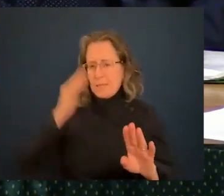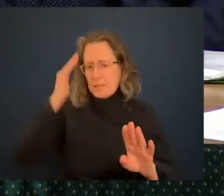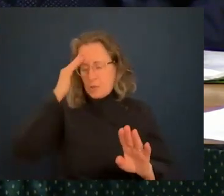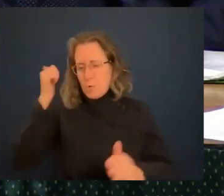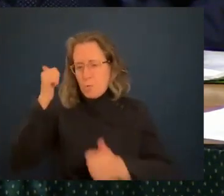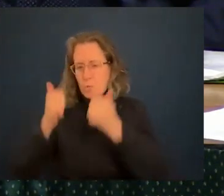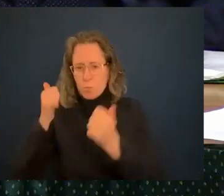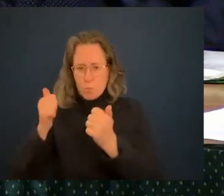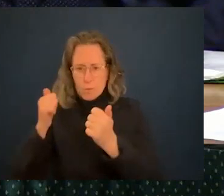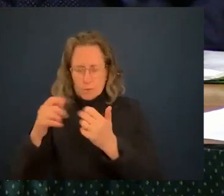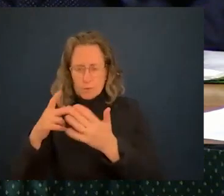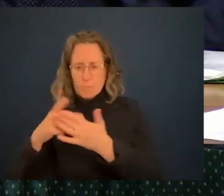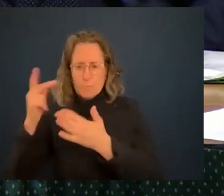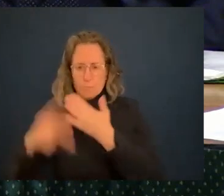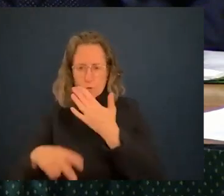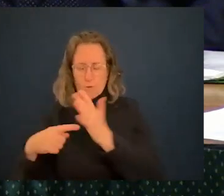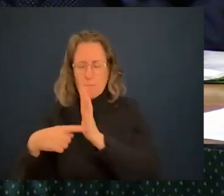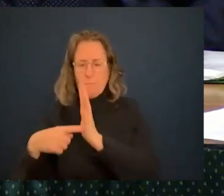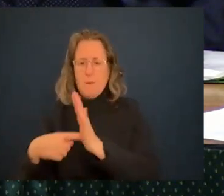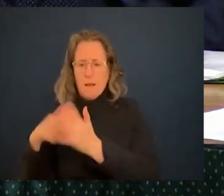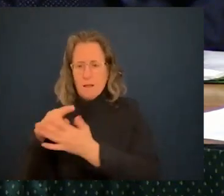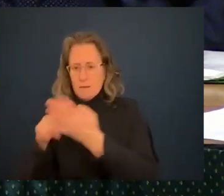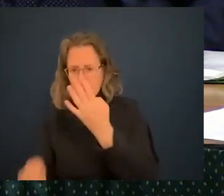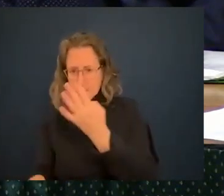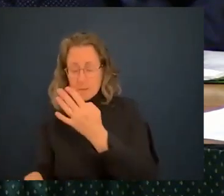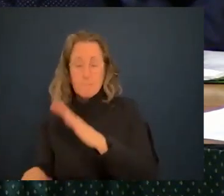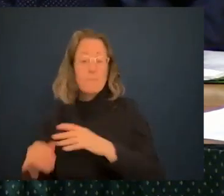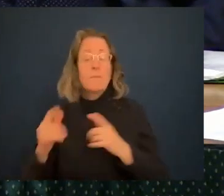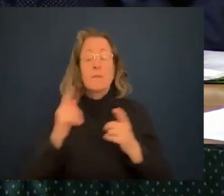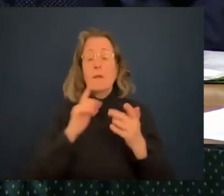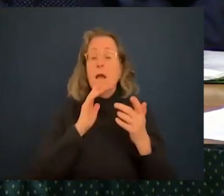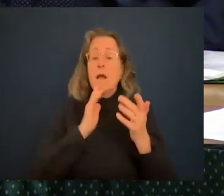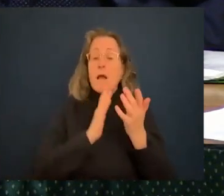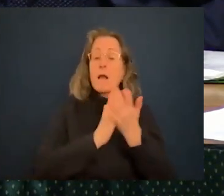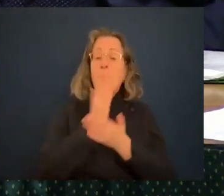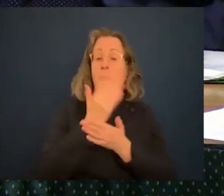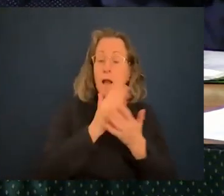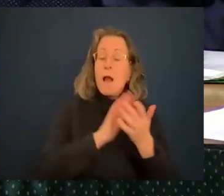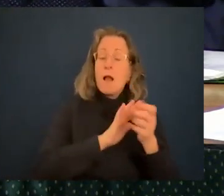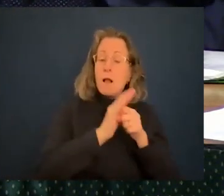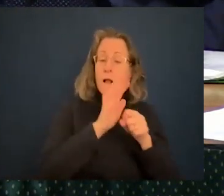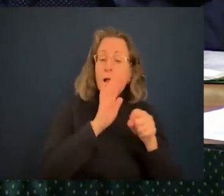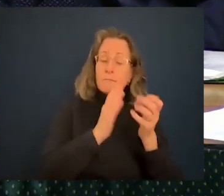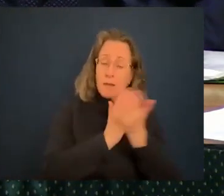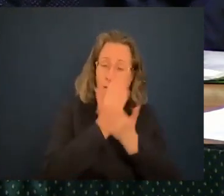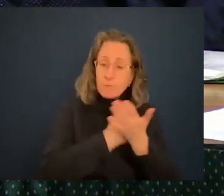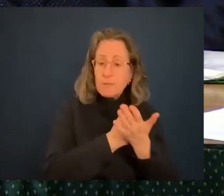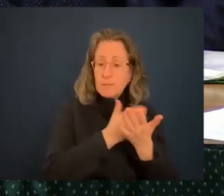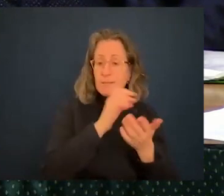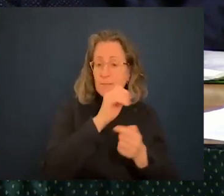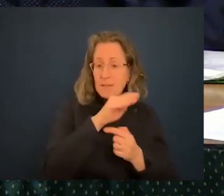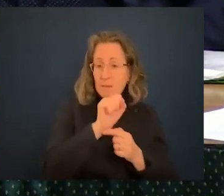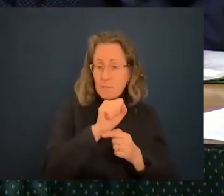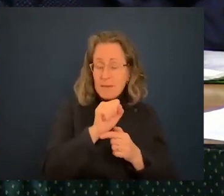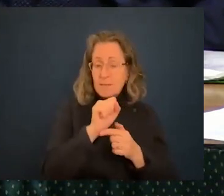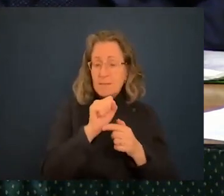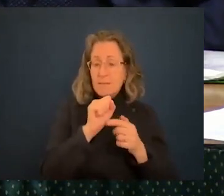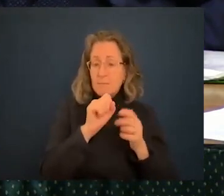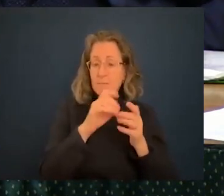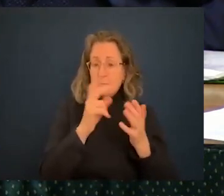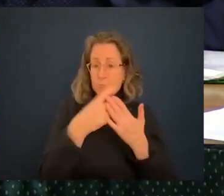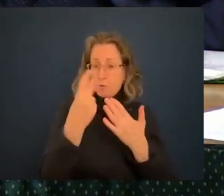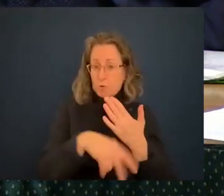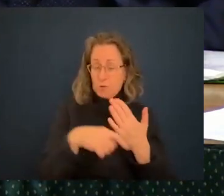in John's plan the comprehensive EMS model um that